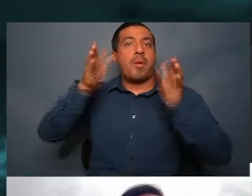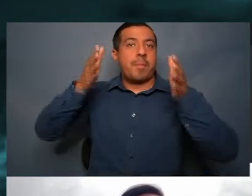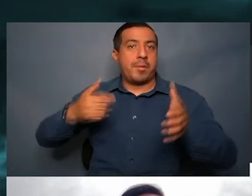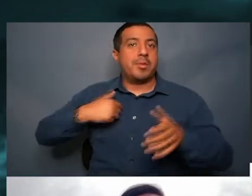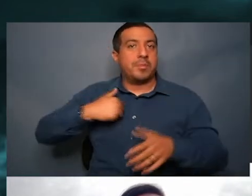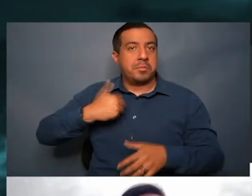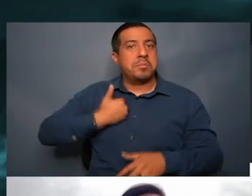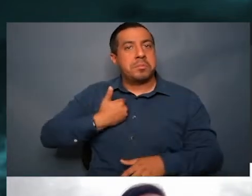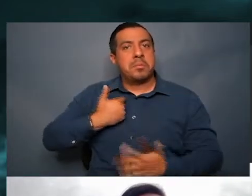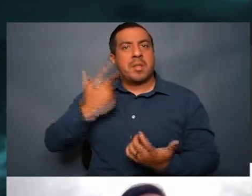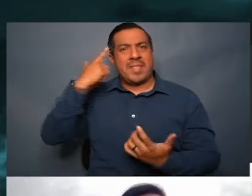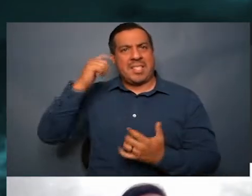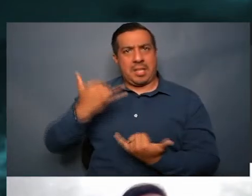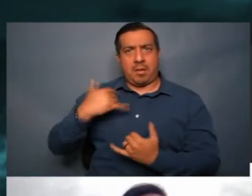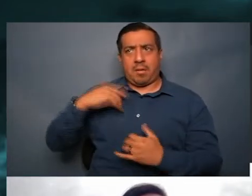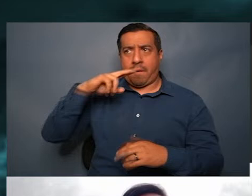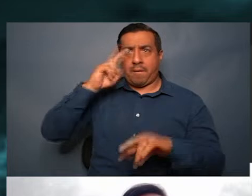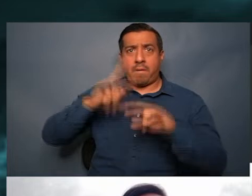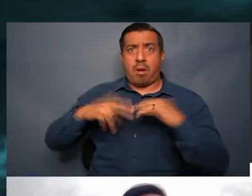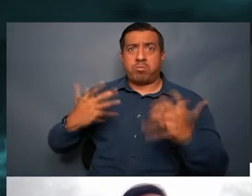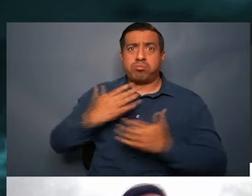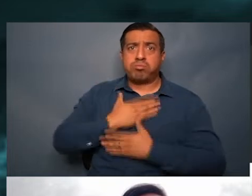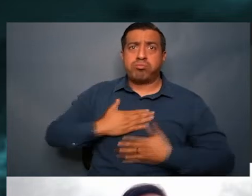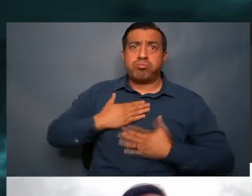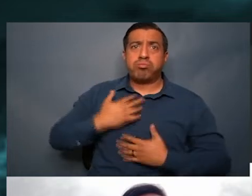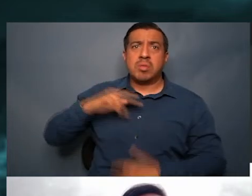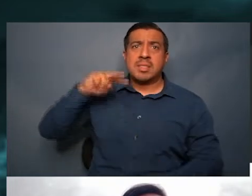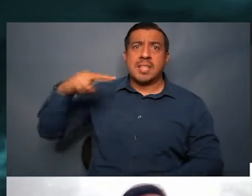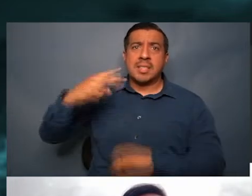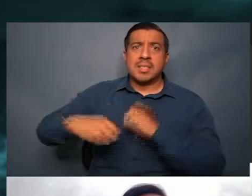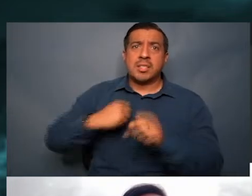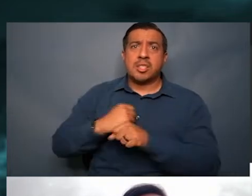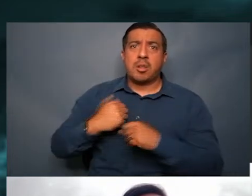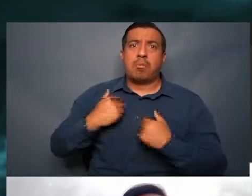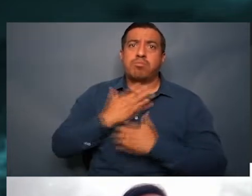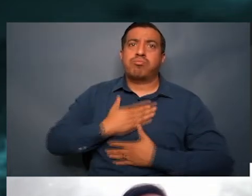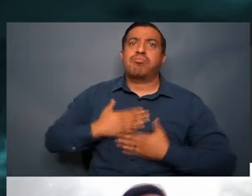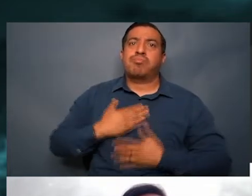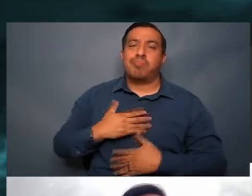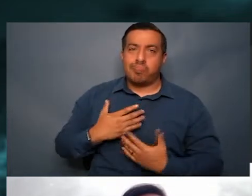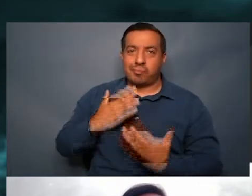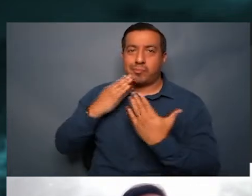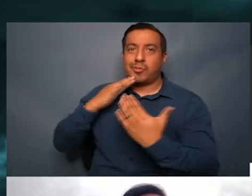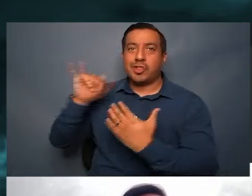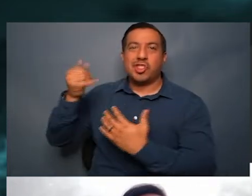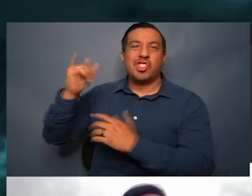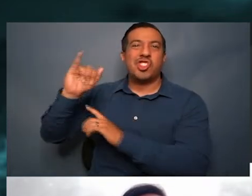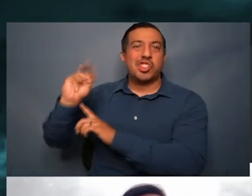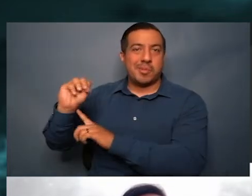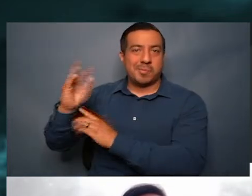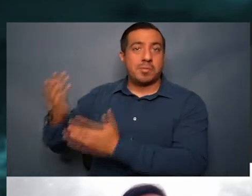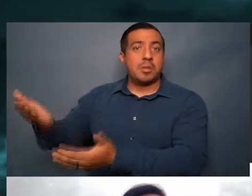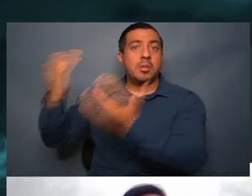this way. I guess the second year we get to do this online. All right, thanks, Dr. Jim. Scott?